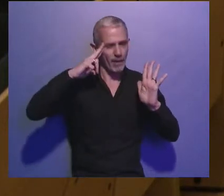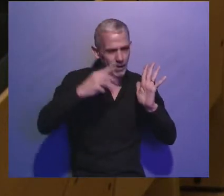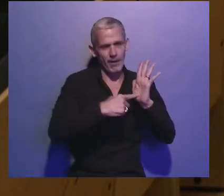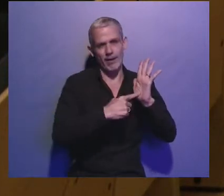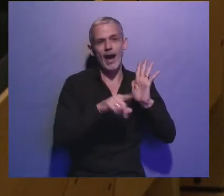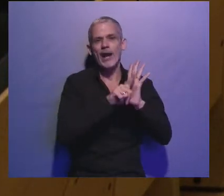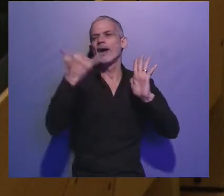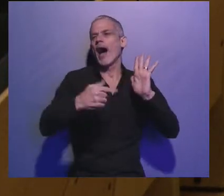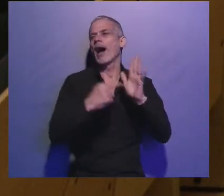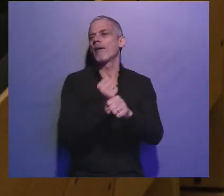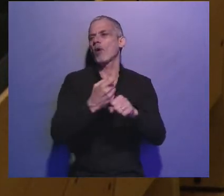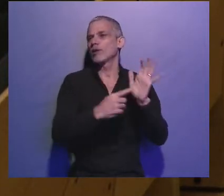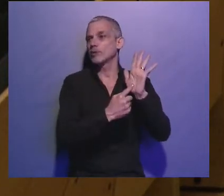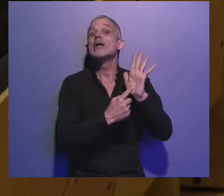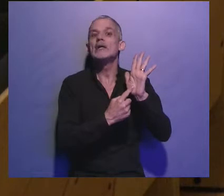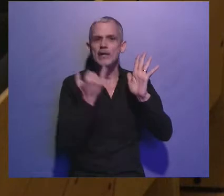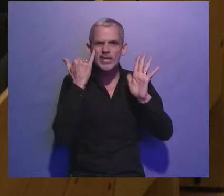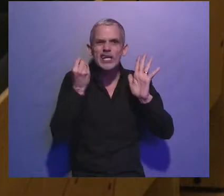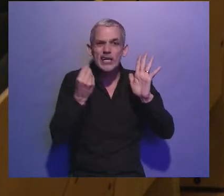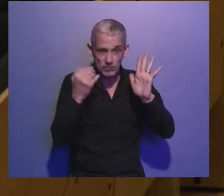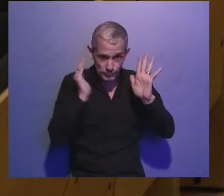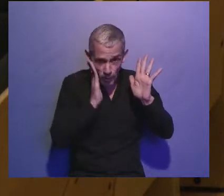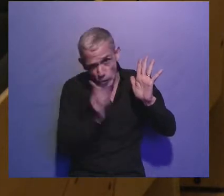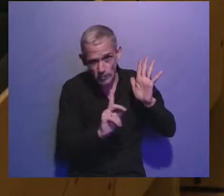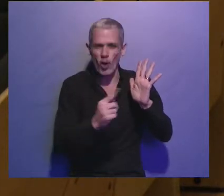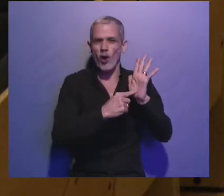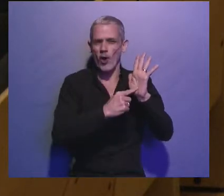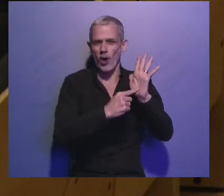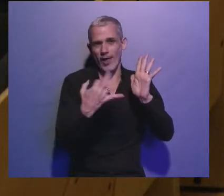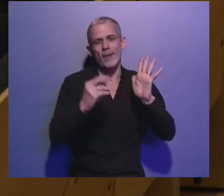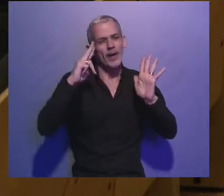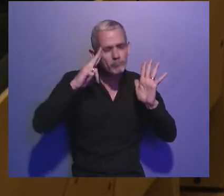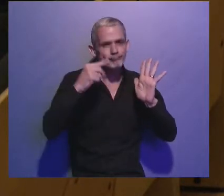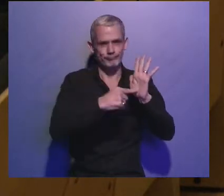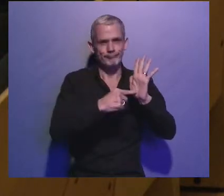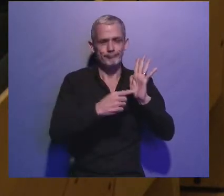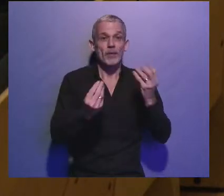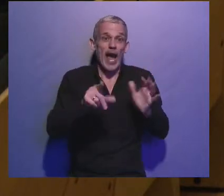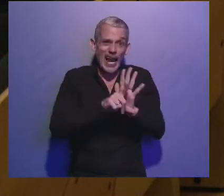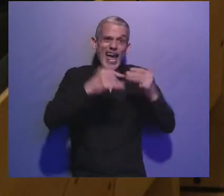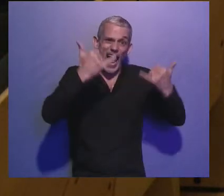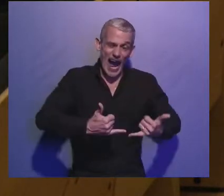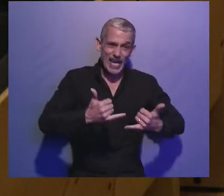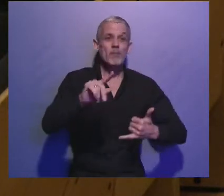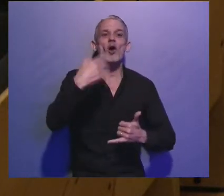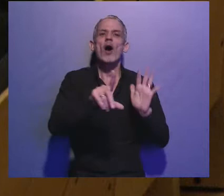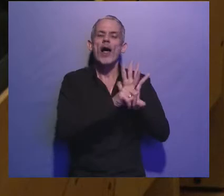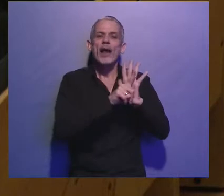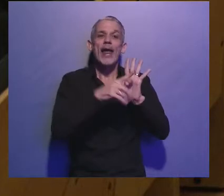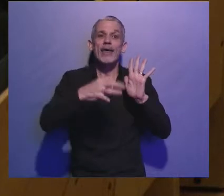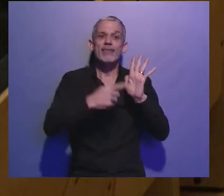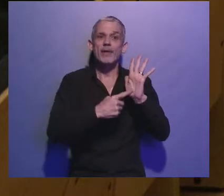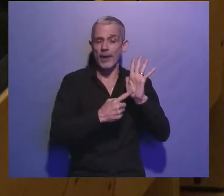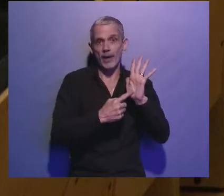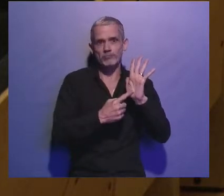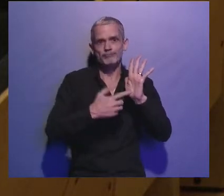here is to achieve full compliance of that law. And just as our Argentine colleague said, how